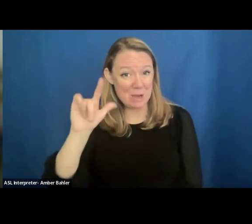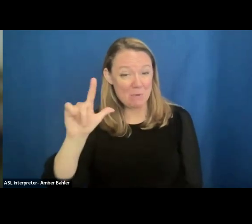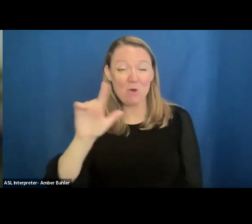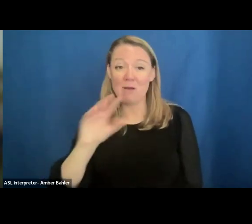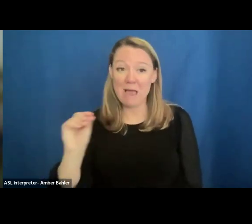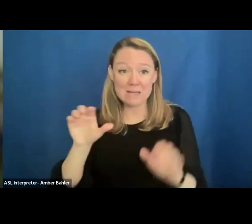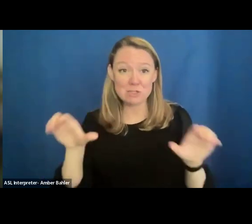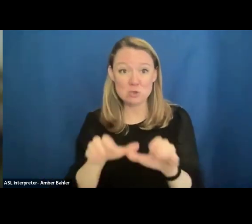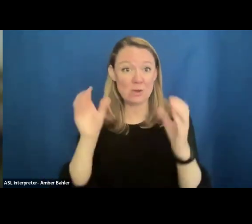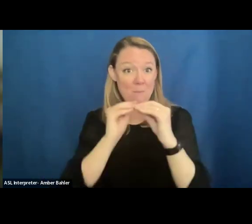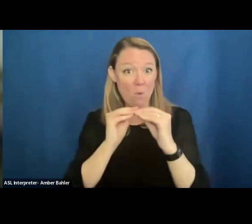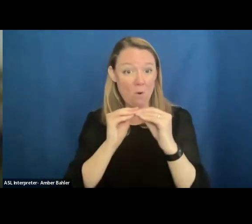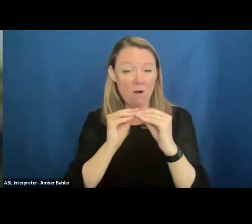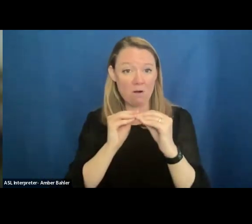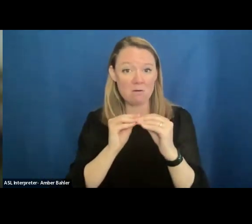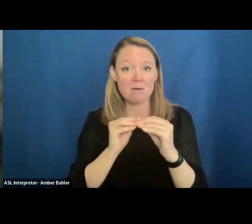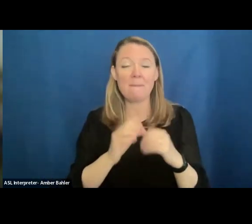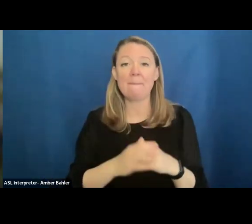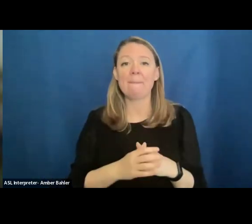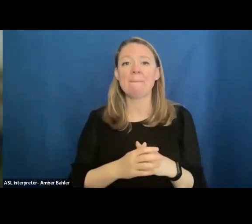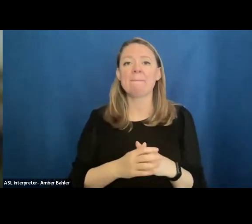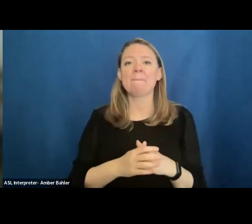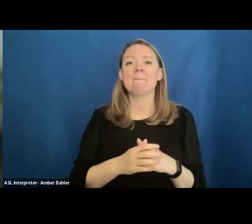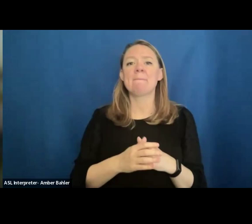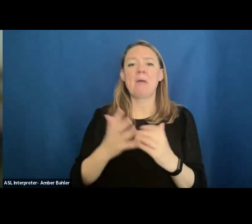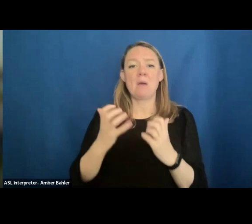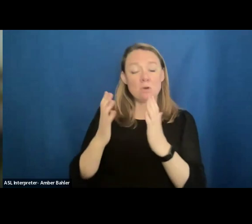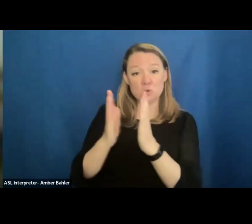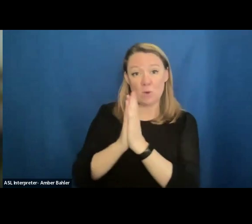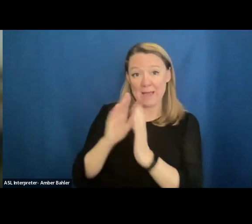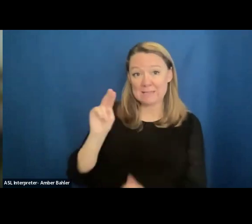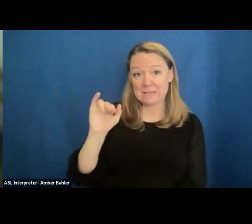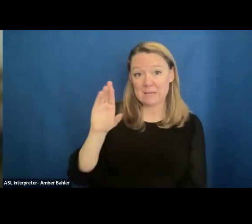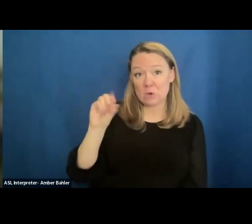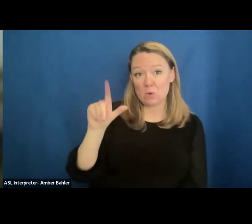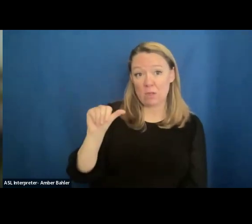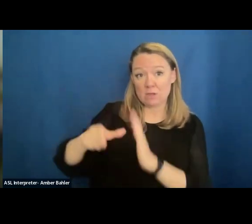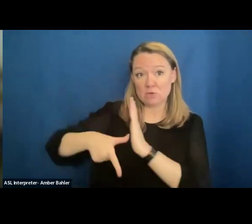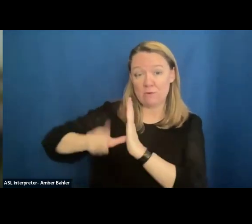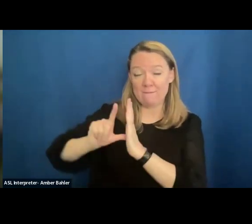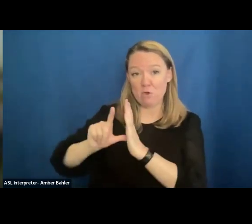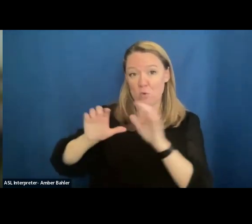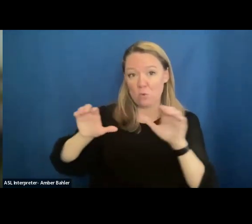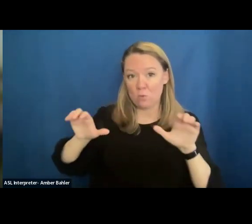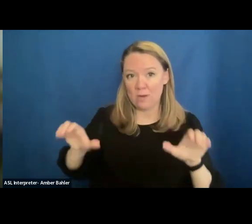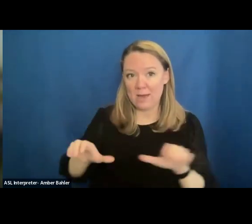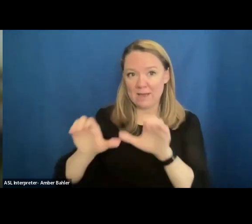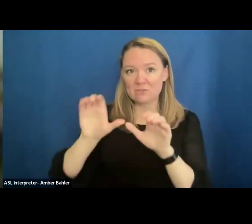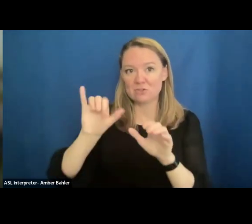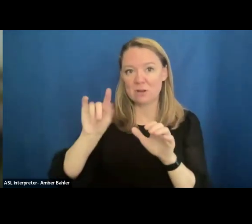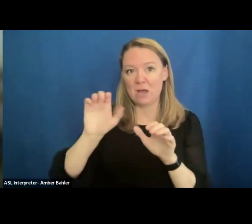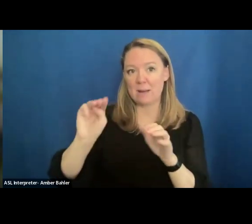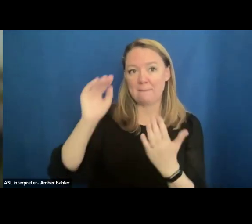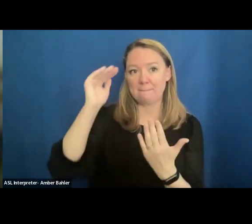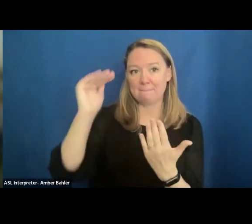work. I'm going to ask Nicola to review our action items and next steps coming out of today's meeting.